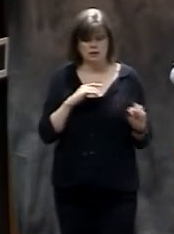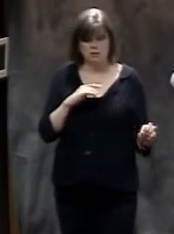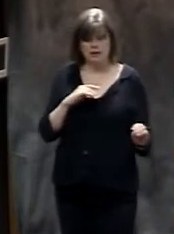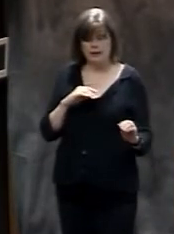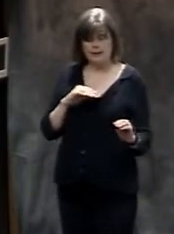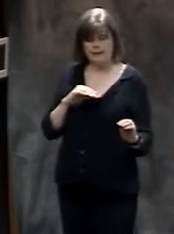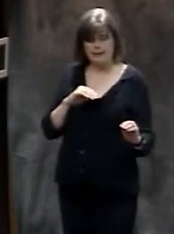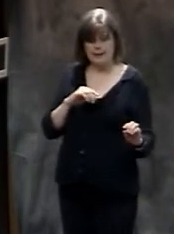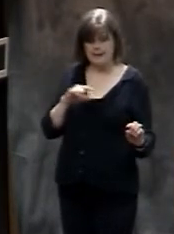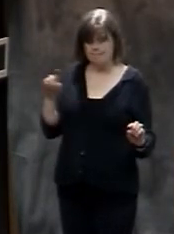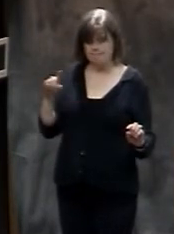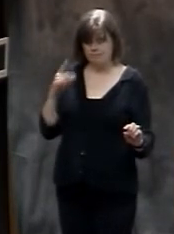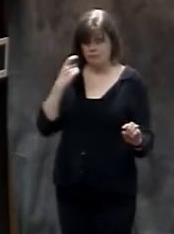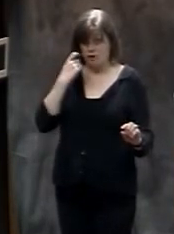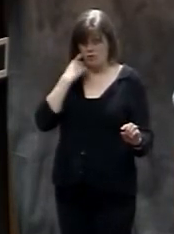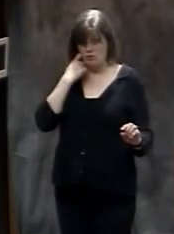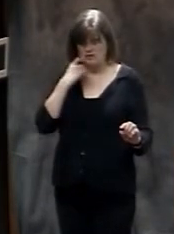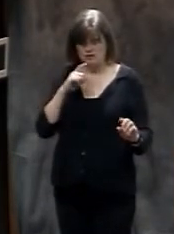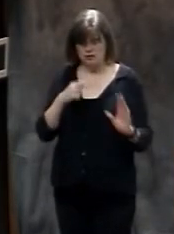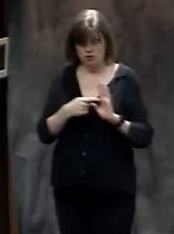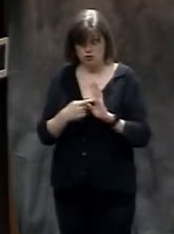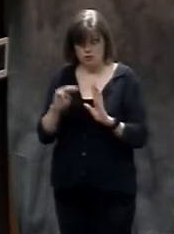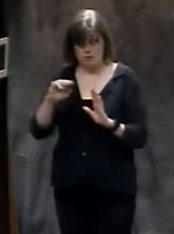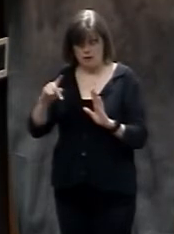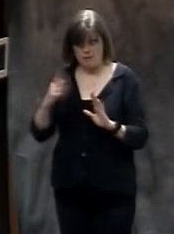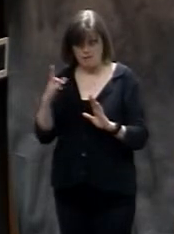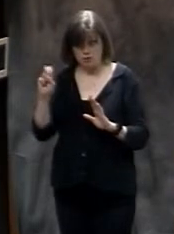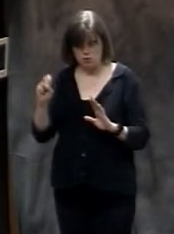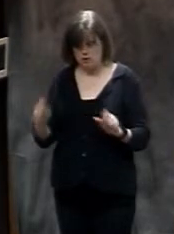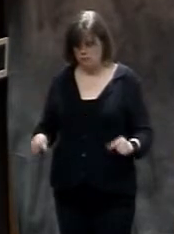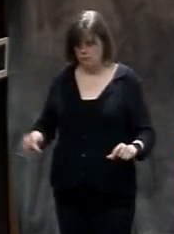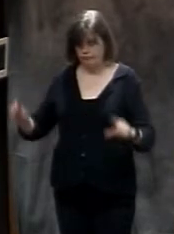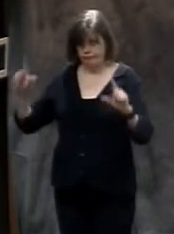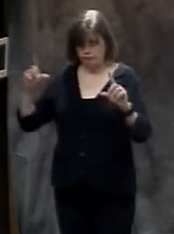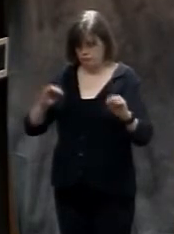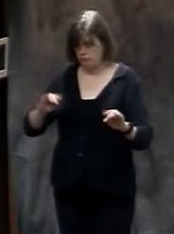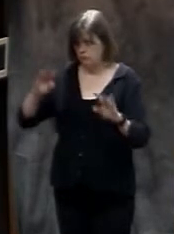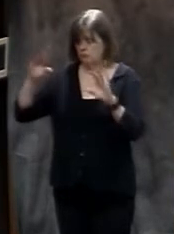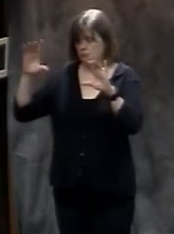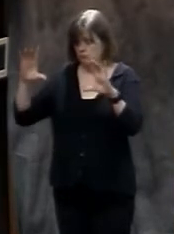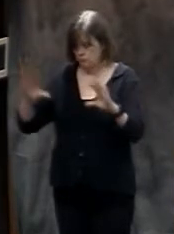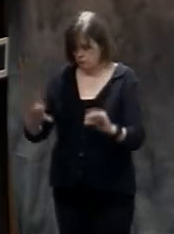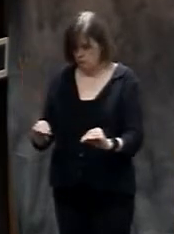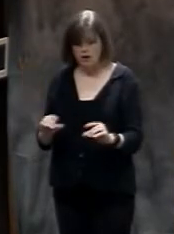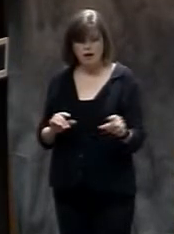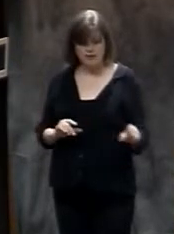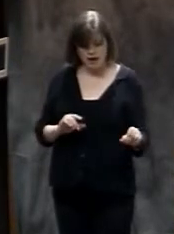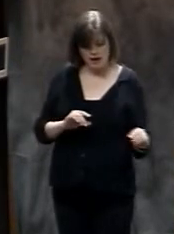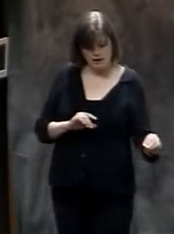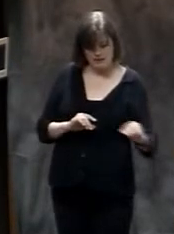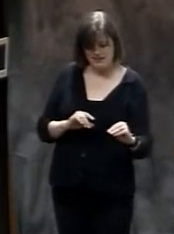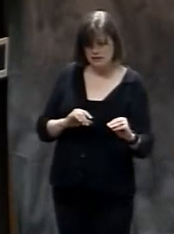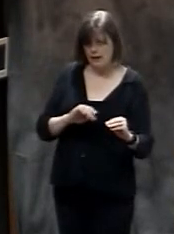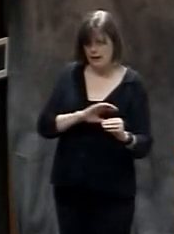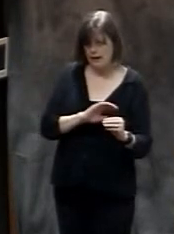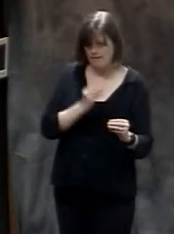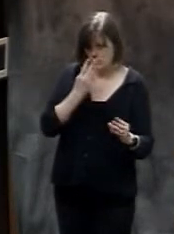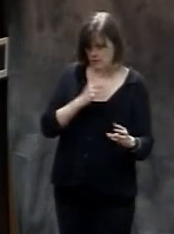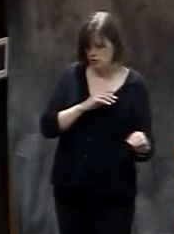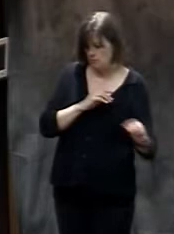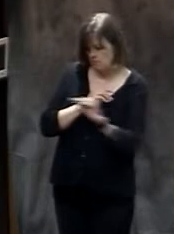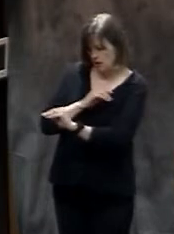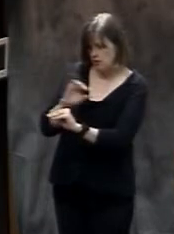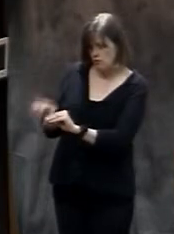model that I just showed you, and it helps us to more realistically simulate the populations of mosquitoes we have, and in particular to more